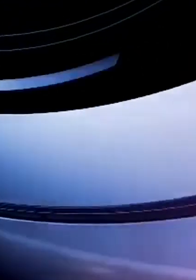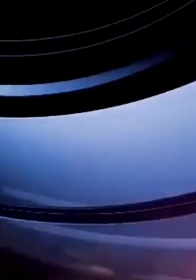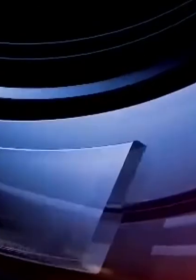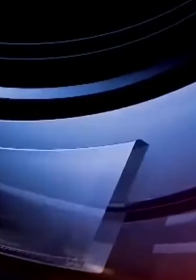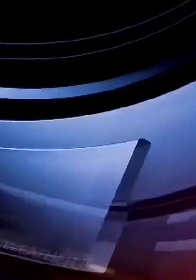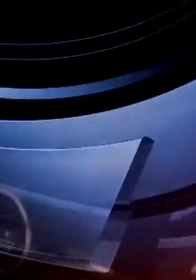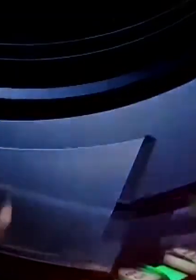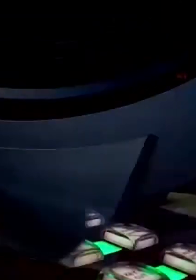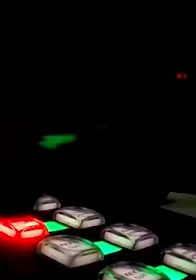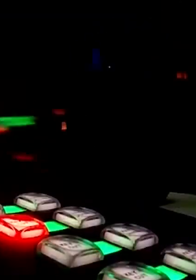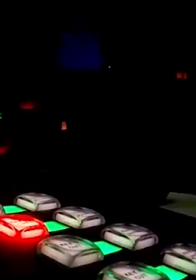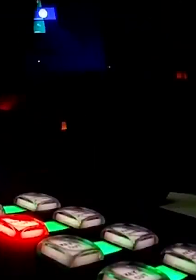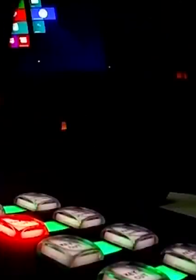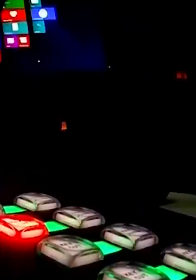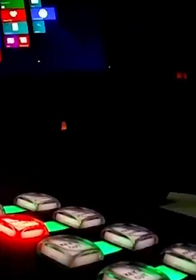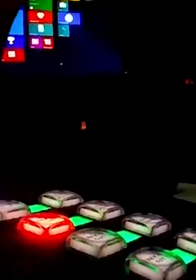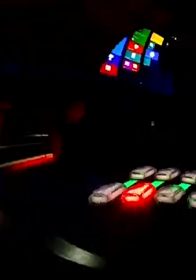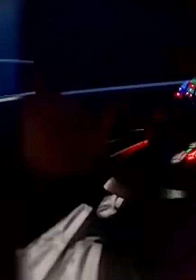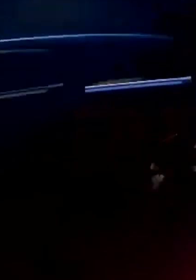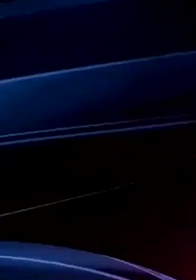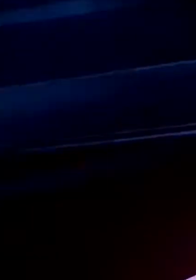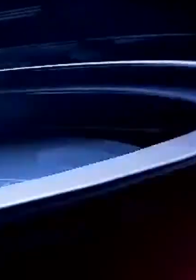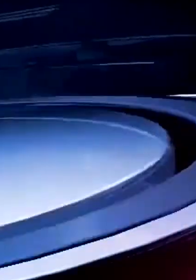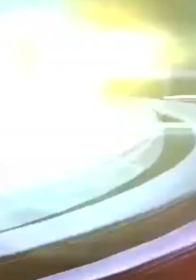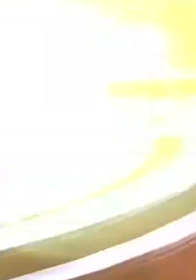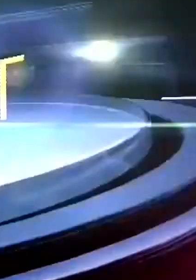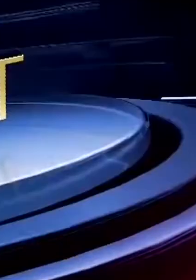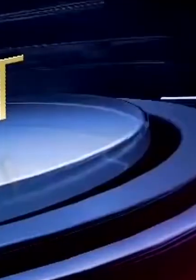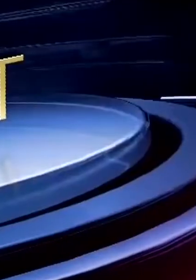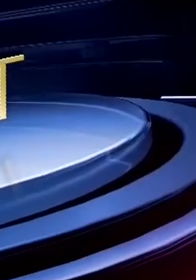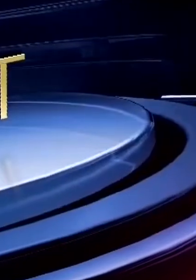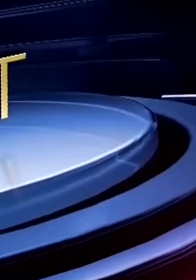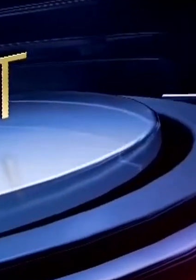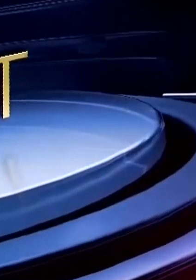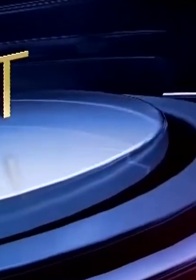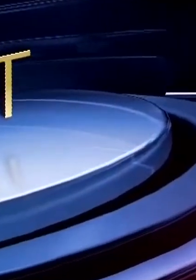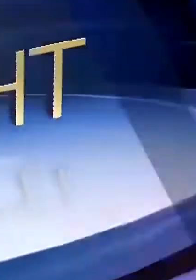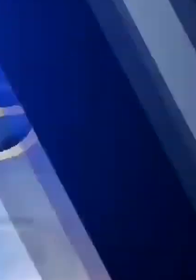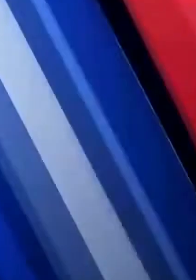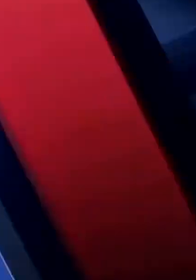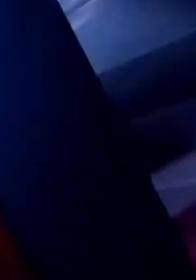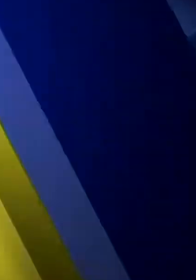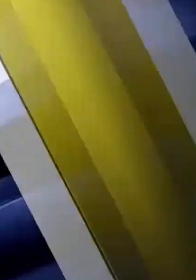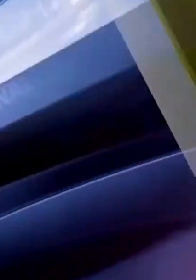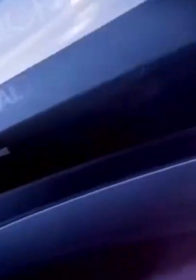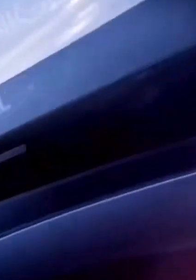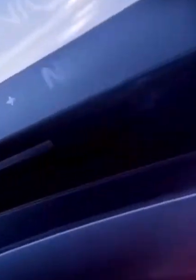Broadcasting from our studios in the Pine St. Michael, this is CBC Newsnight, starting now.